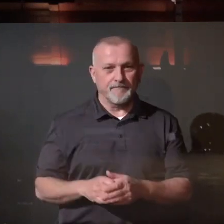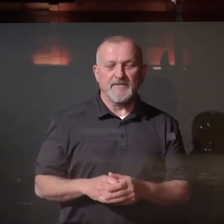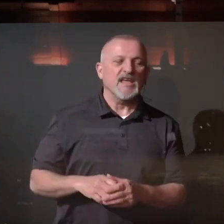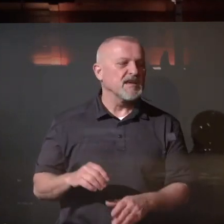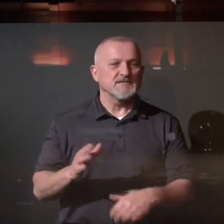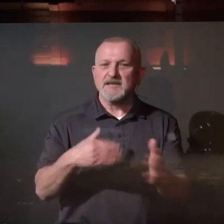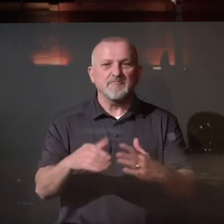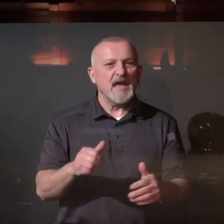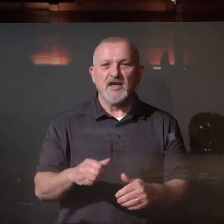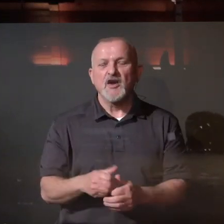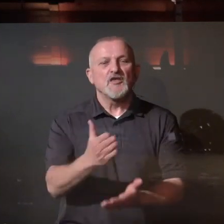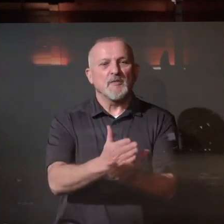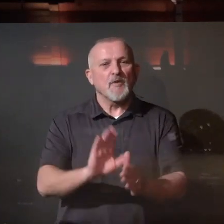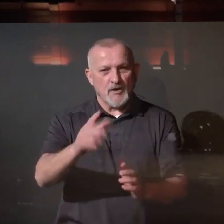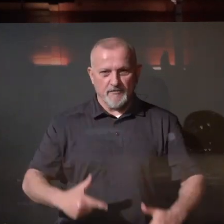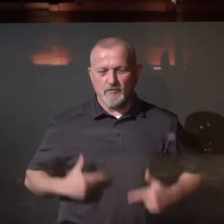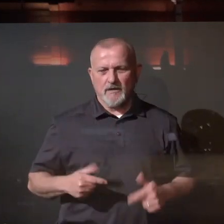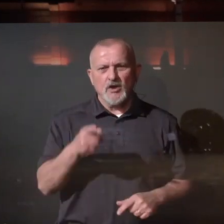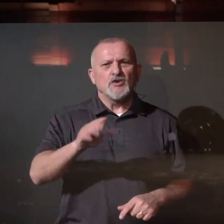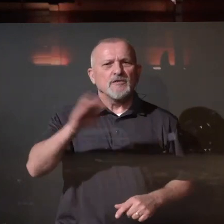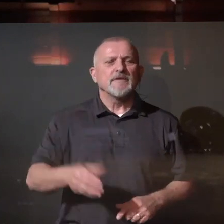area of your life. You've never taught your